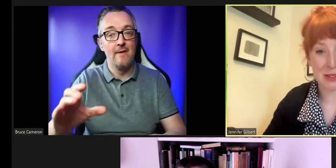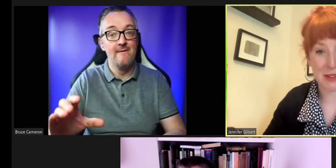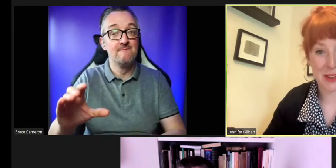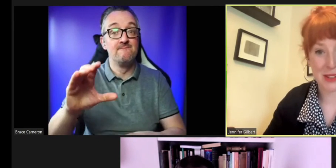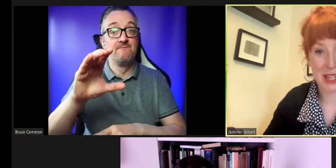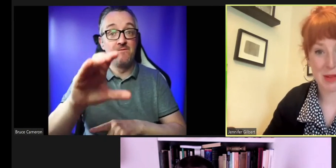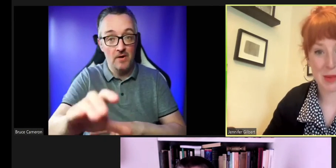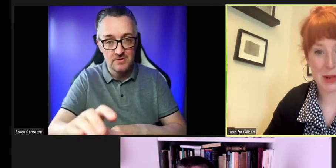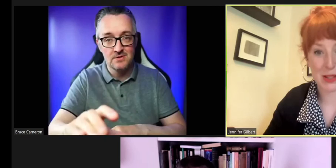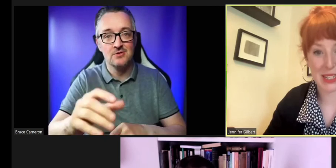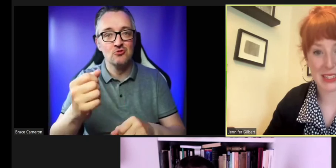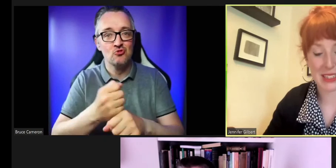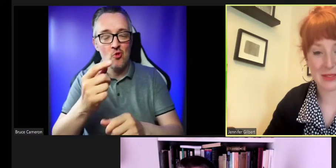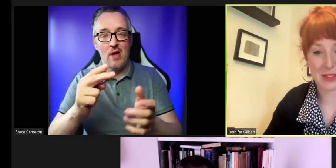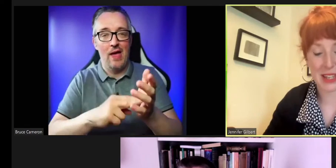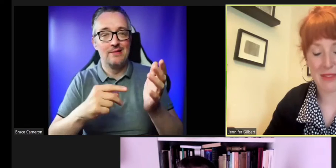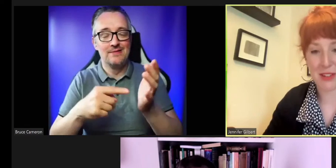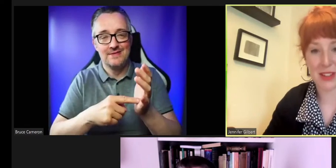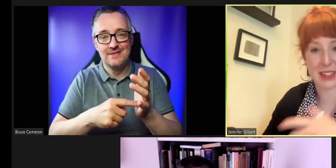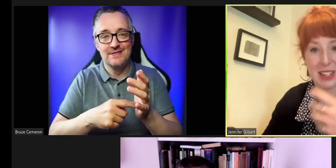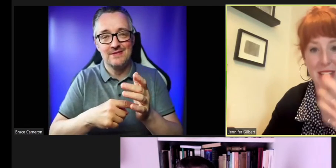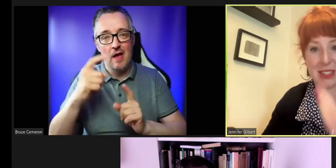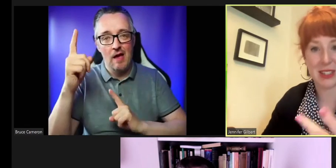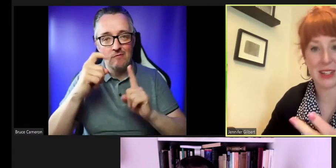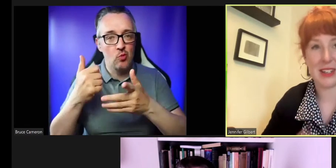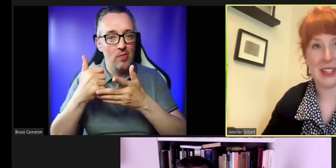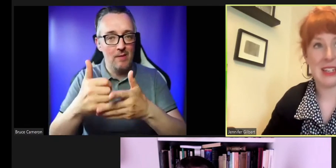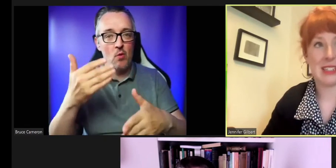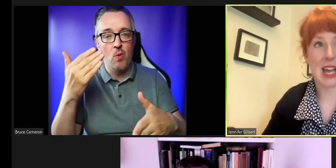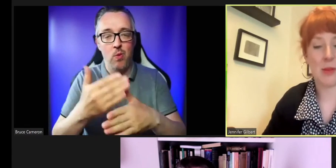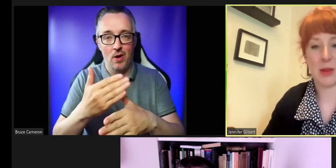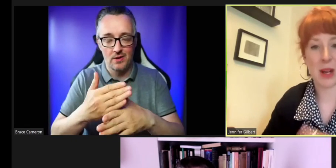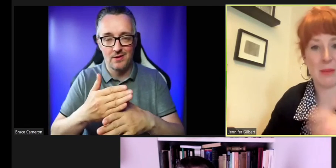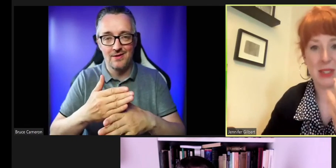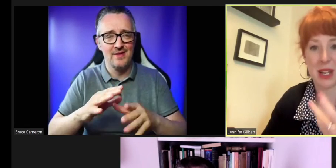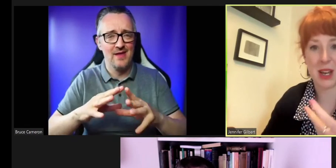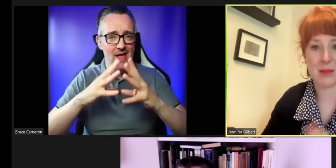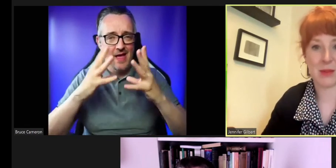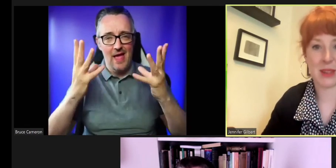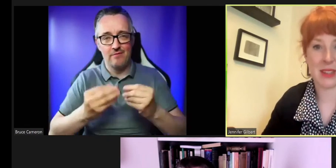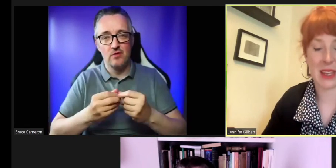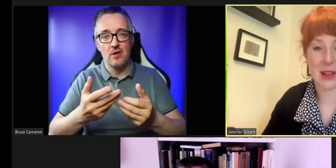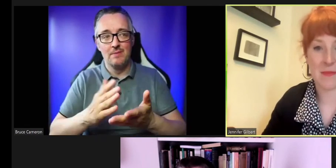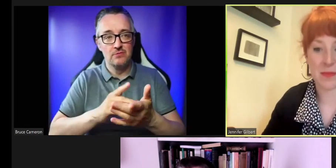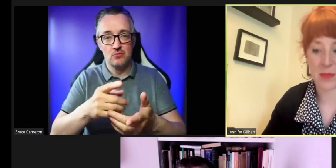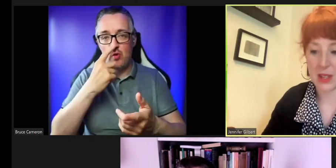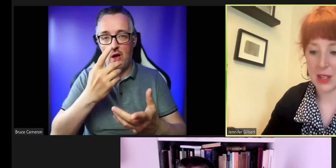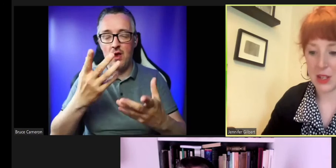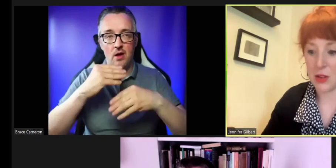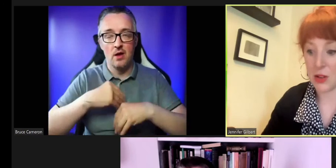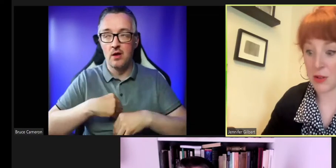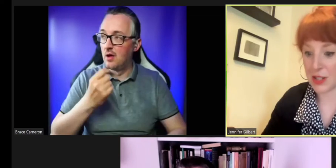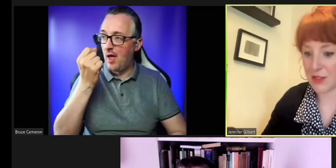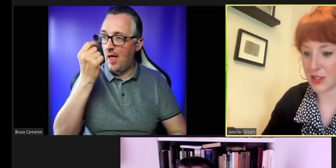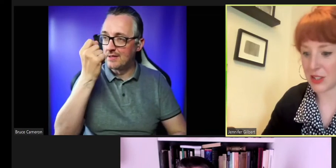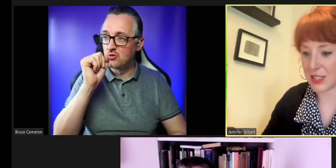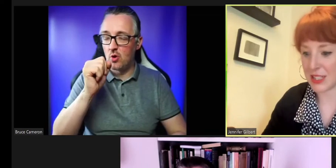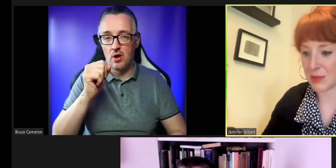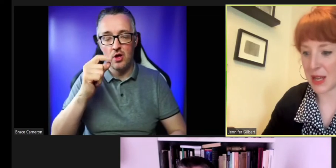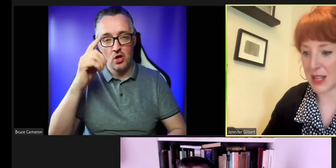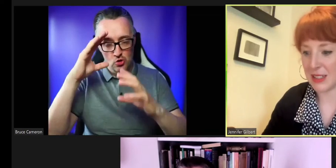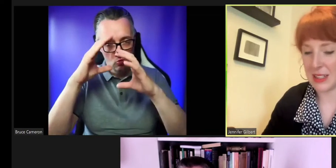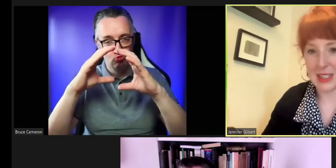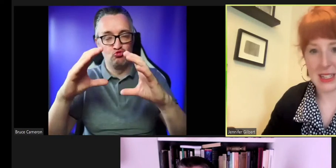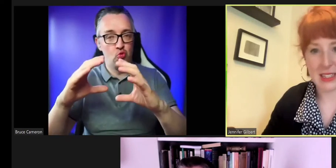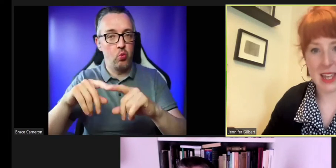this neurophototherapy project and for everything that it's done to help you come to terms with your neurodivergency